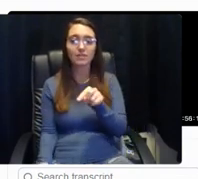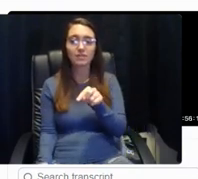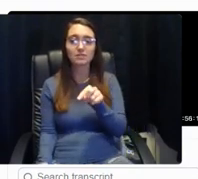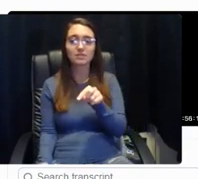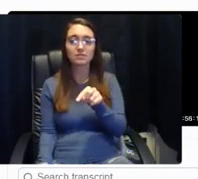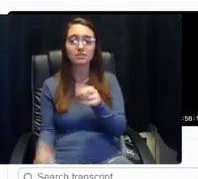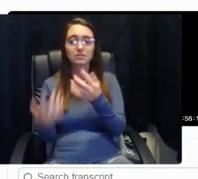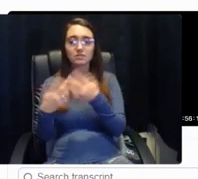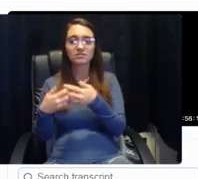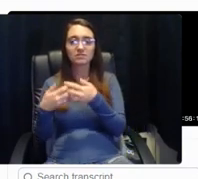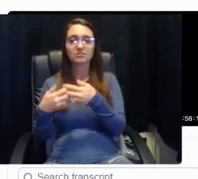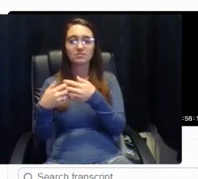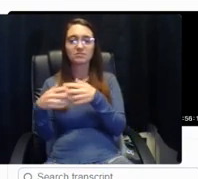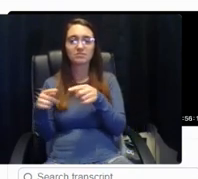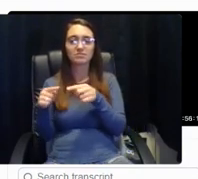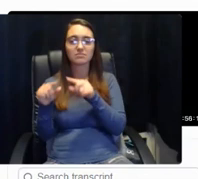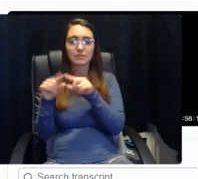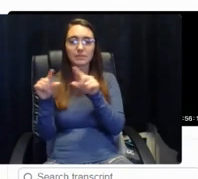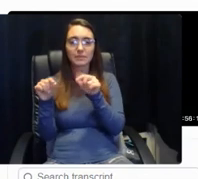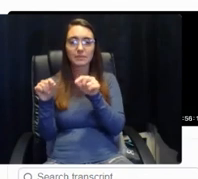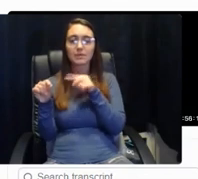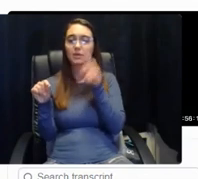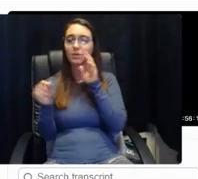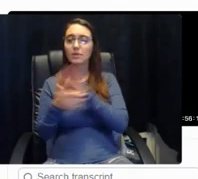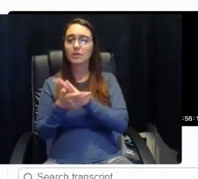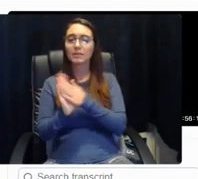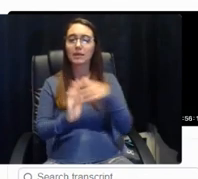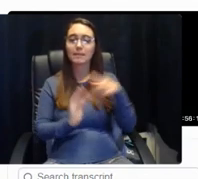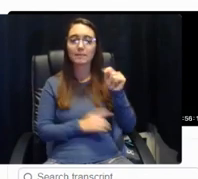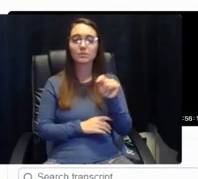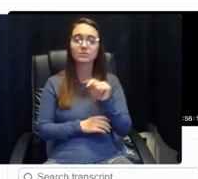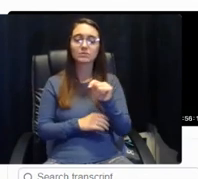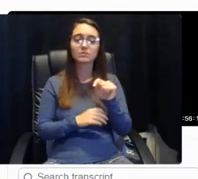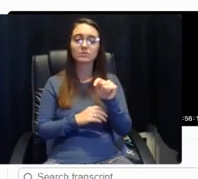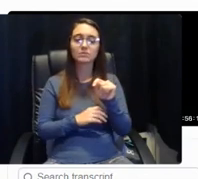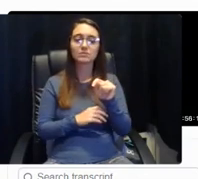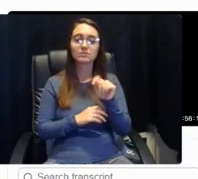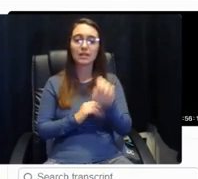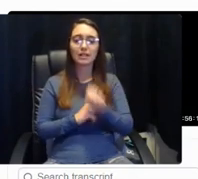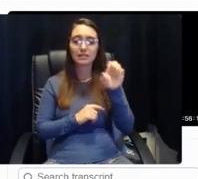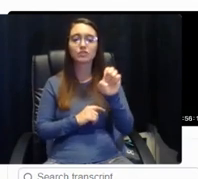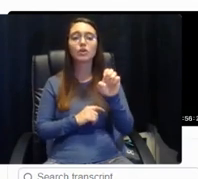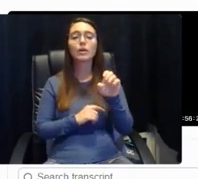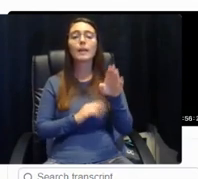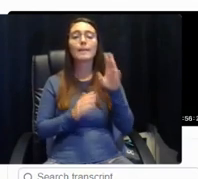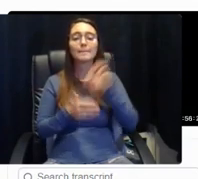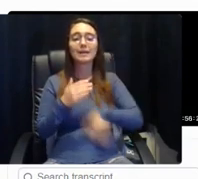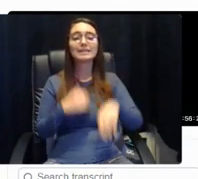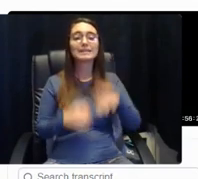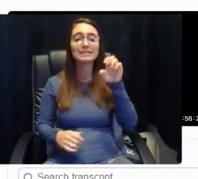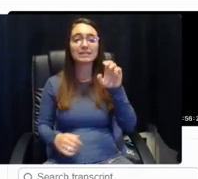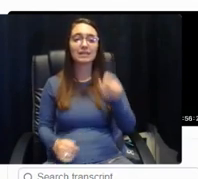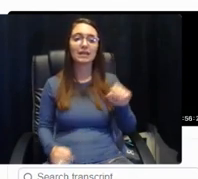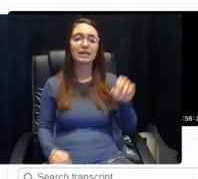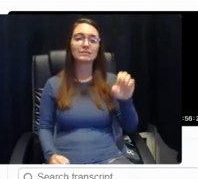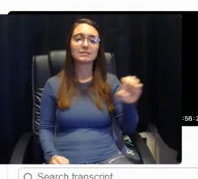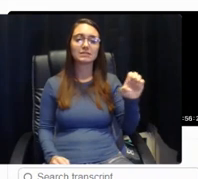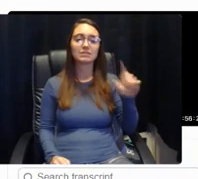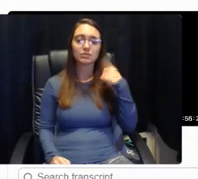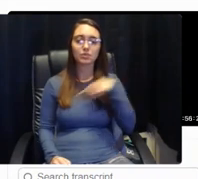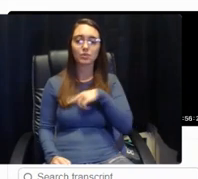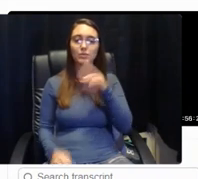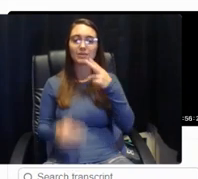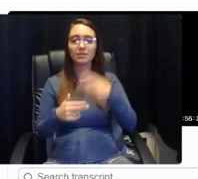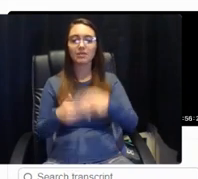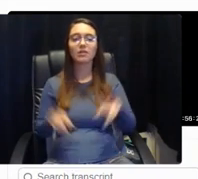reading here become a platinum electron minus E SE. So we call it as an E system.